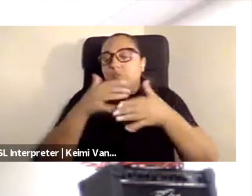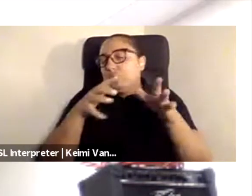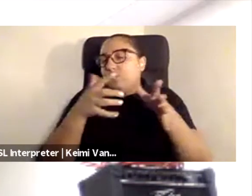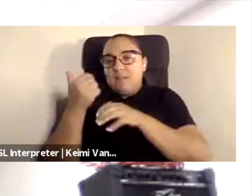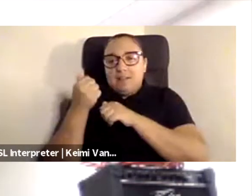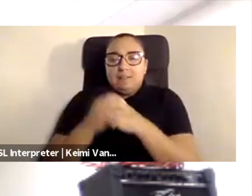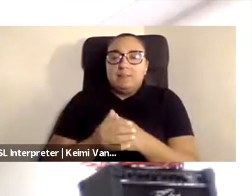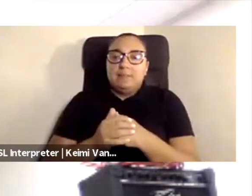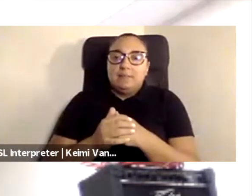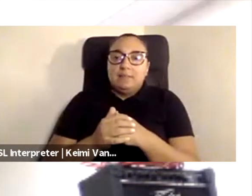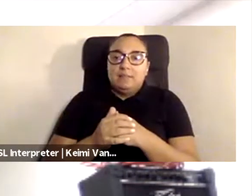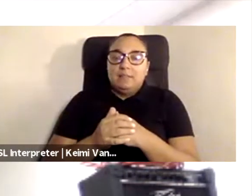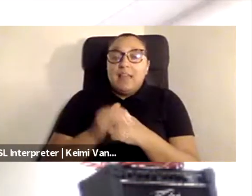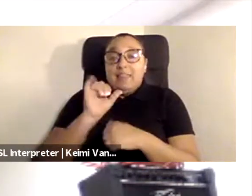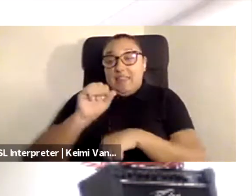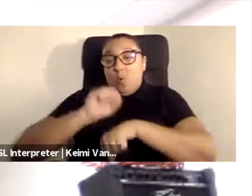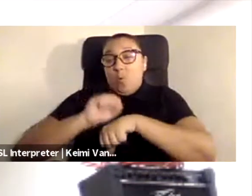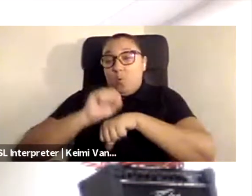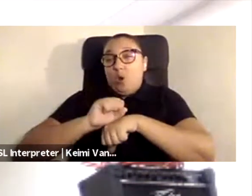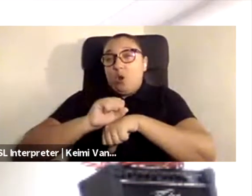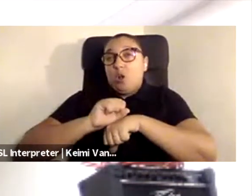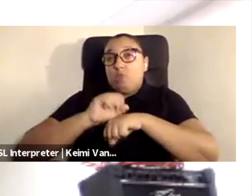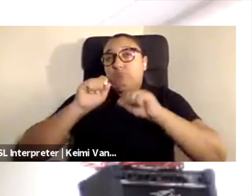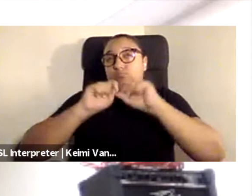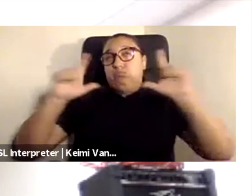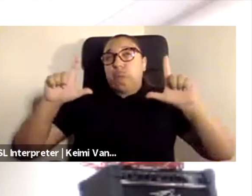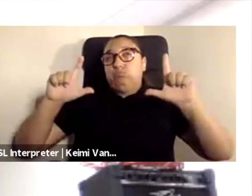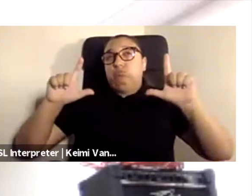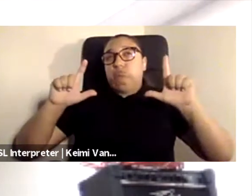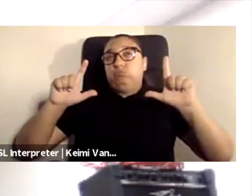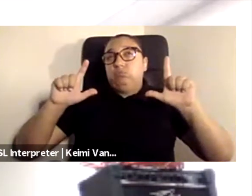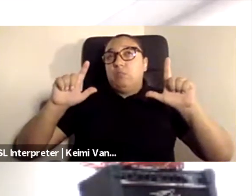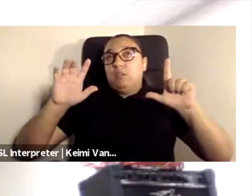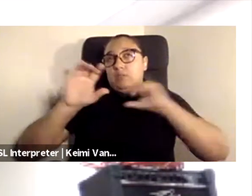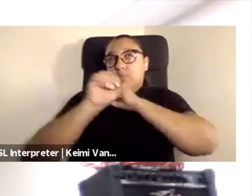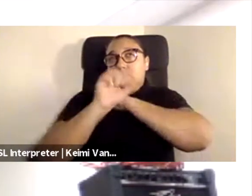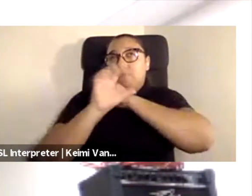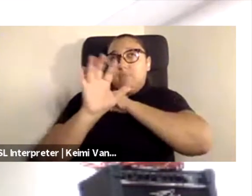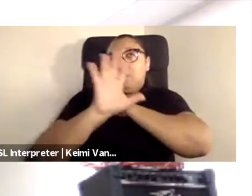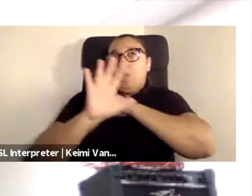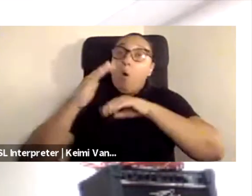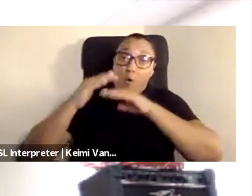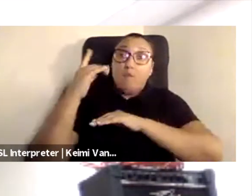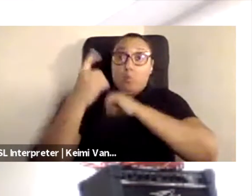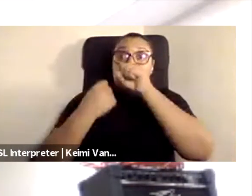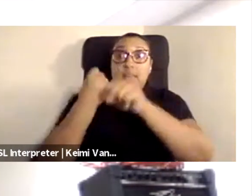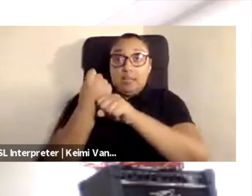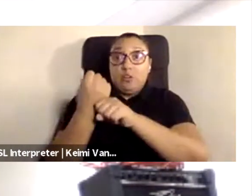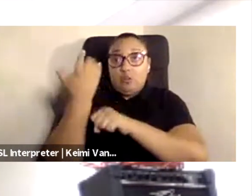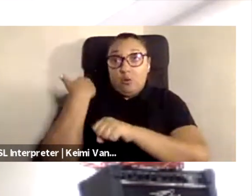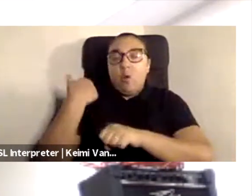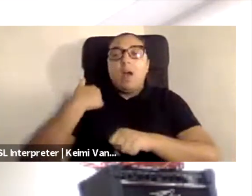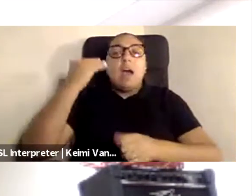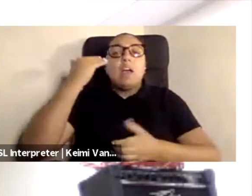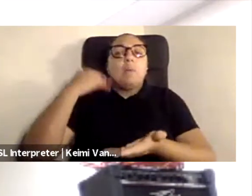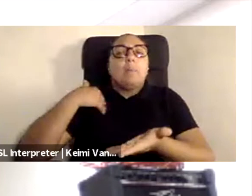That work premiered over a year ago, and I know my dance practice has shifted dramatically. I'm